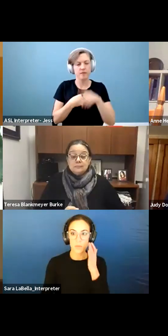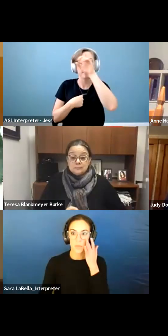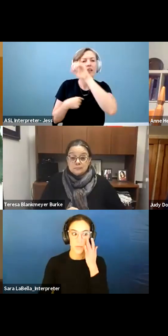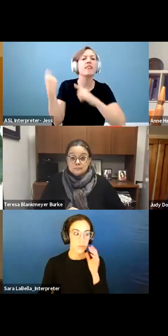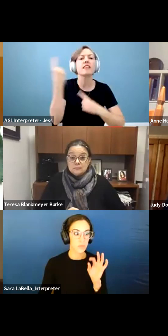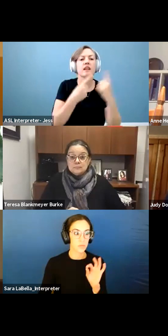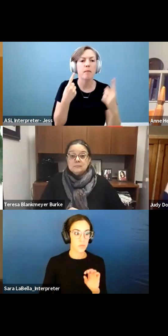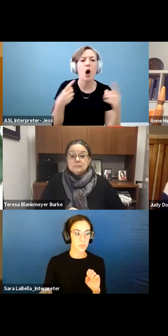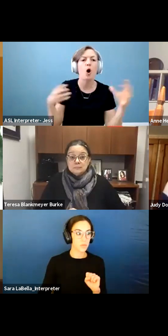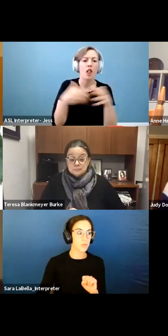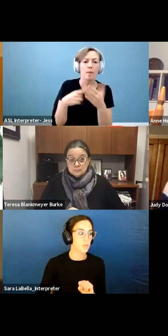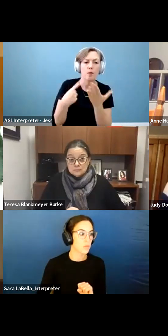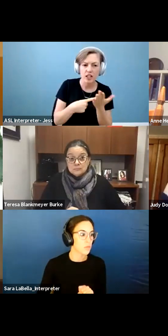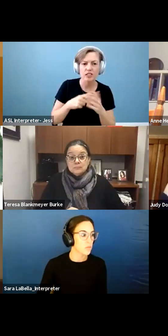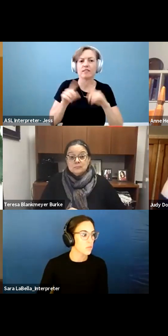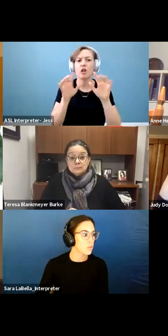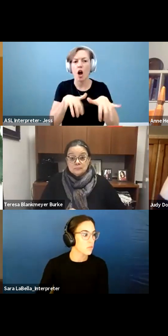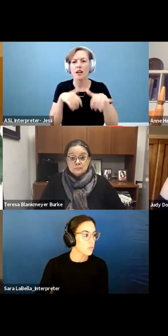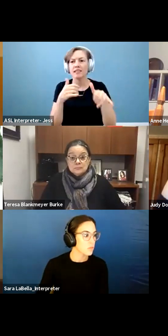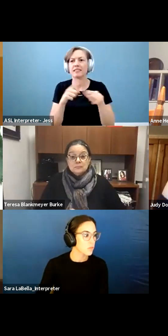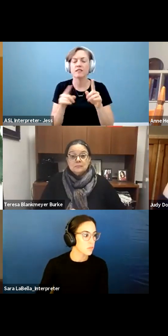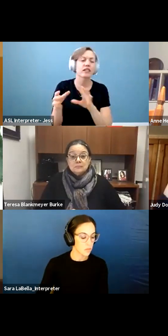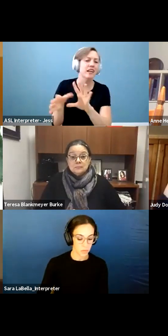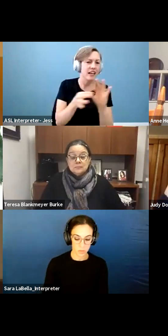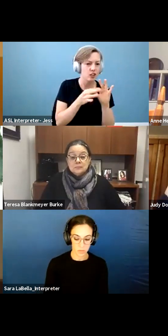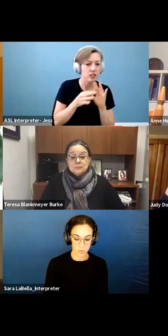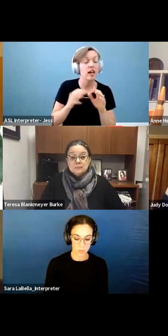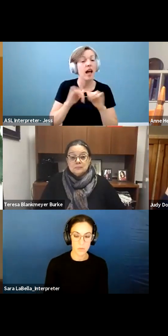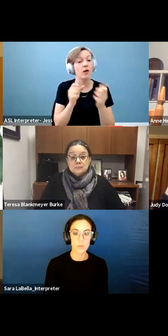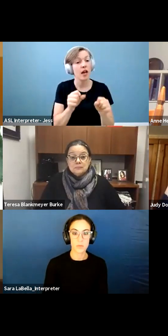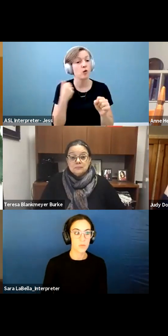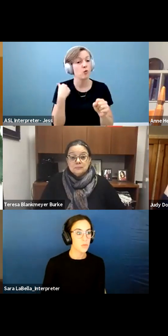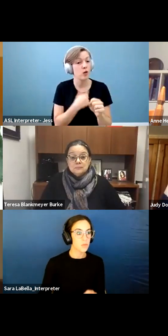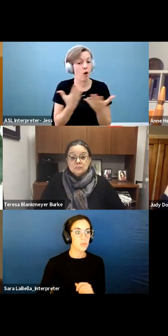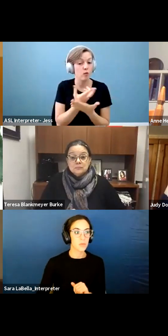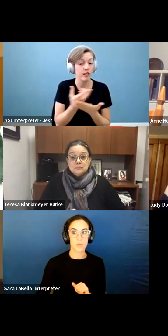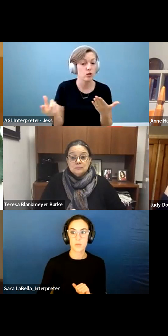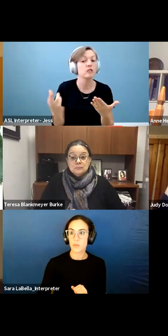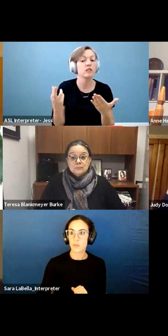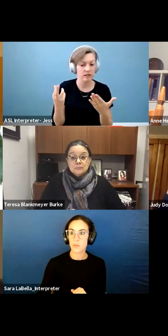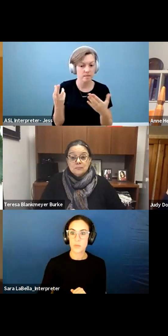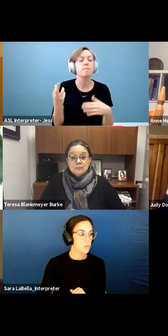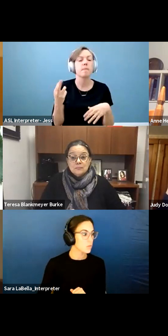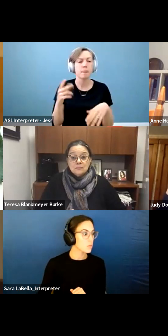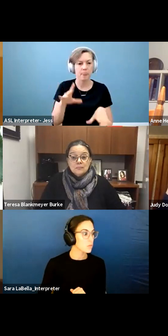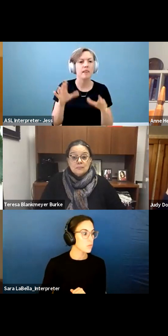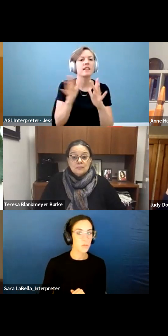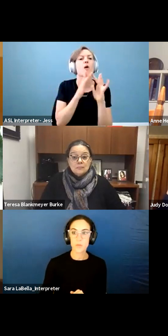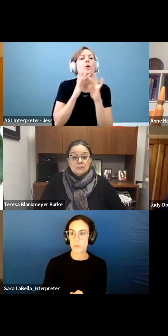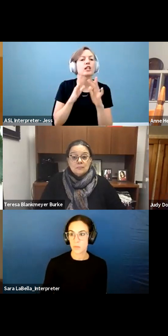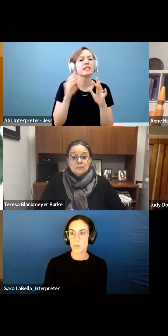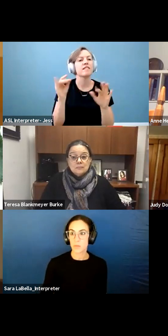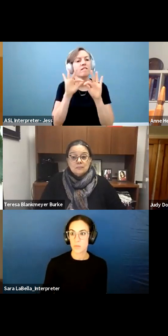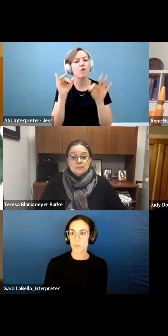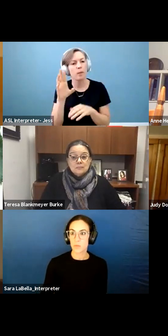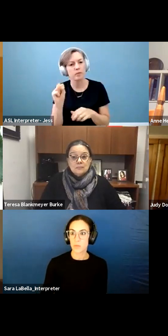collaboration, different audiences, different connections. How can we, what are the resources and platforms and networks and forums that we